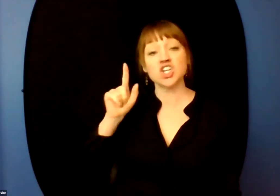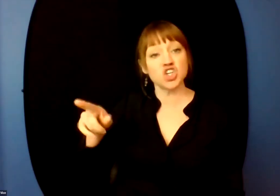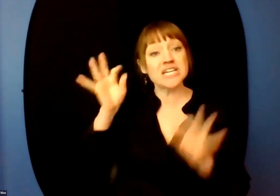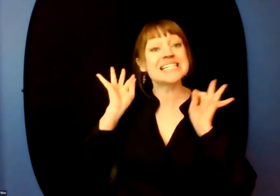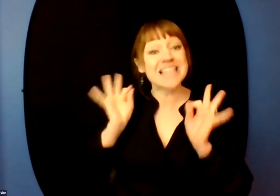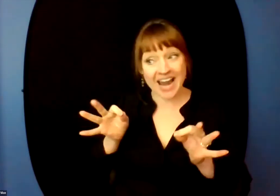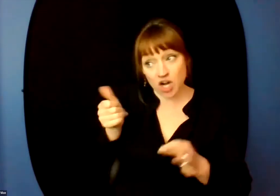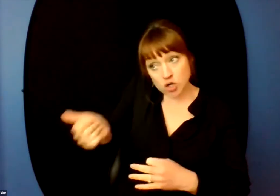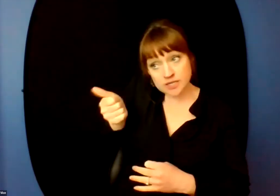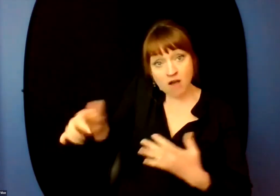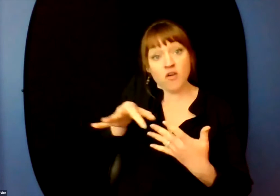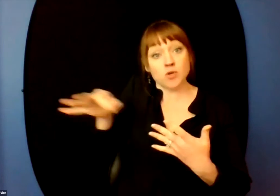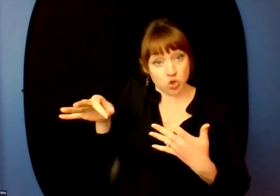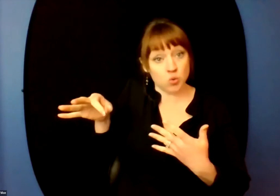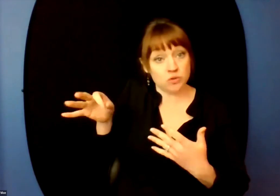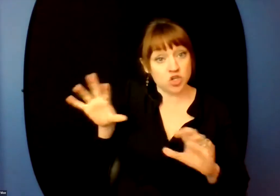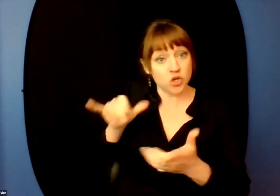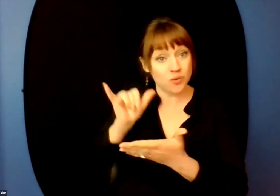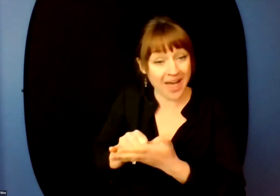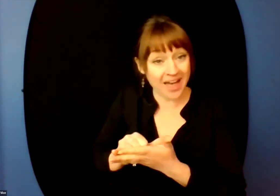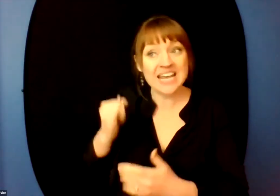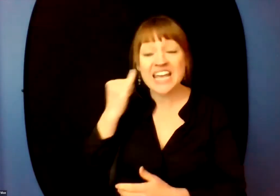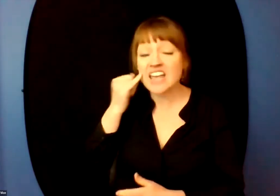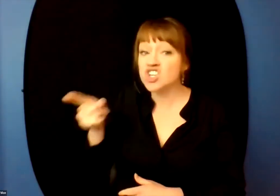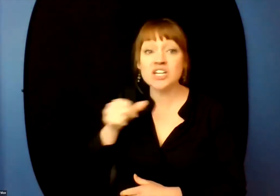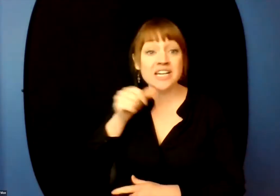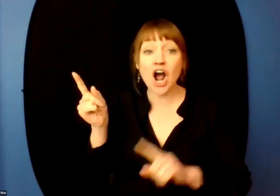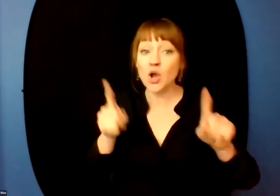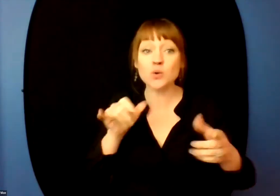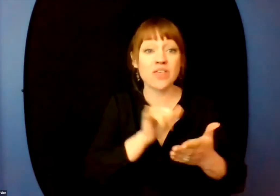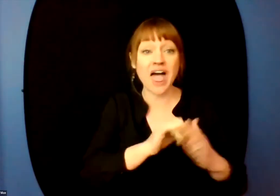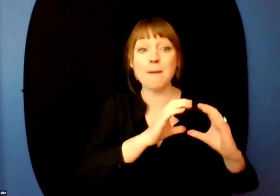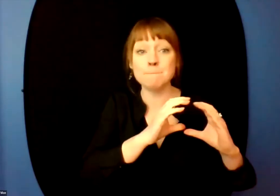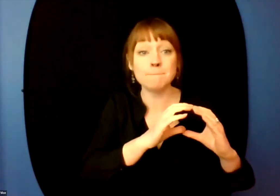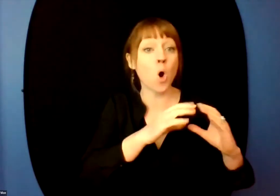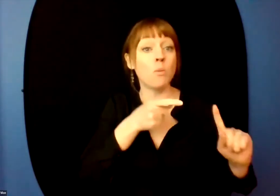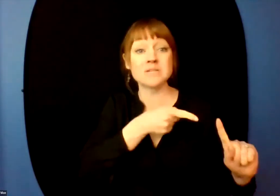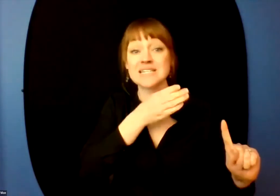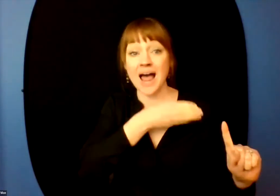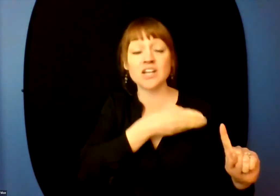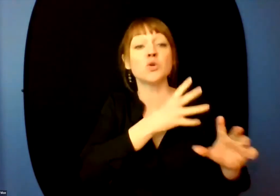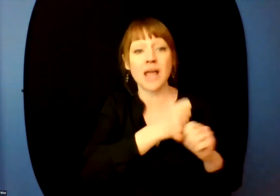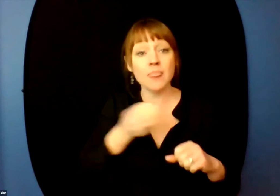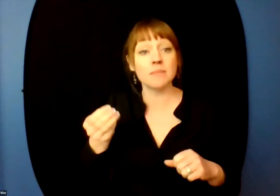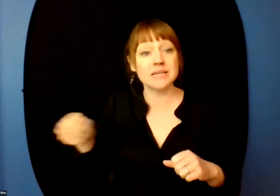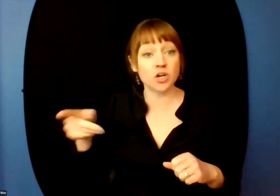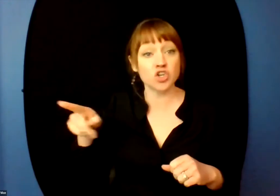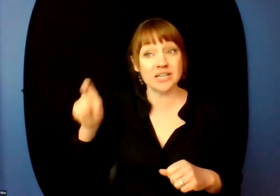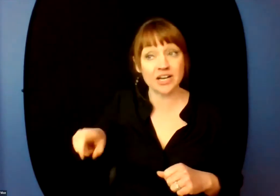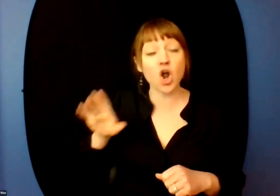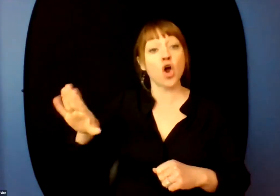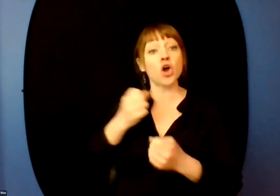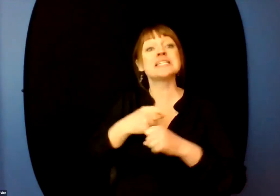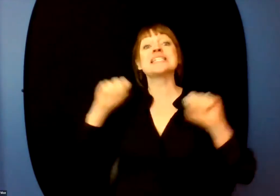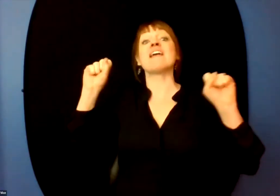into. Had she not stopped at a mobile site and received her materials that she needed, her safe use